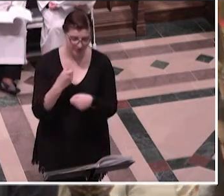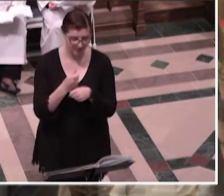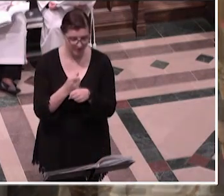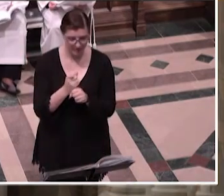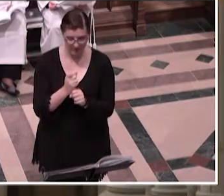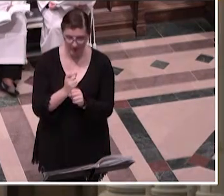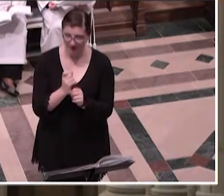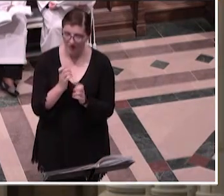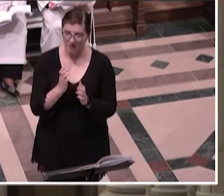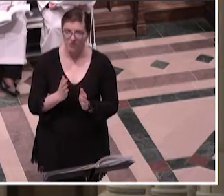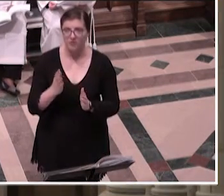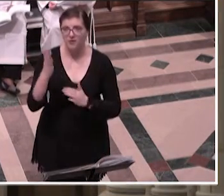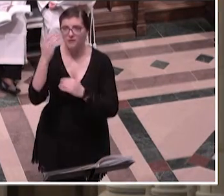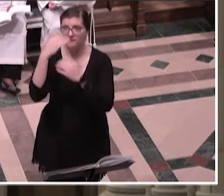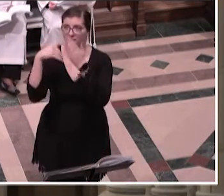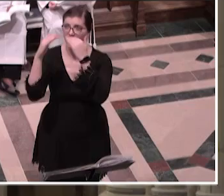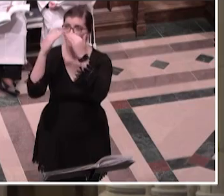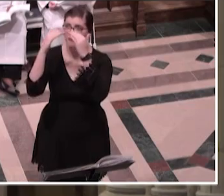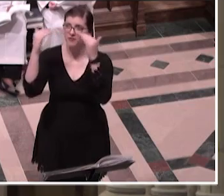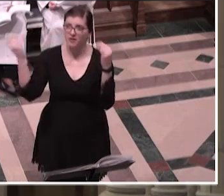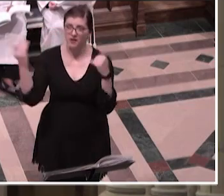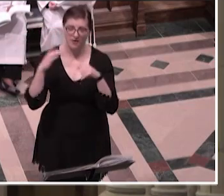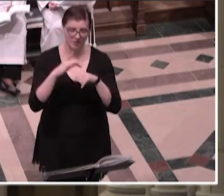Lord, the